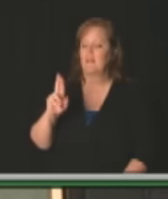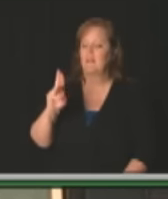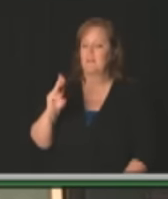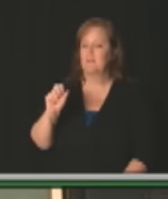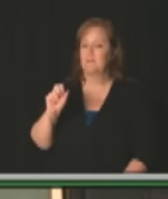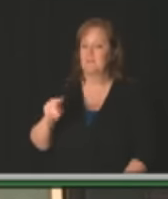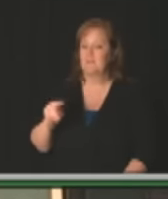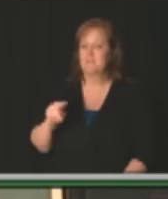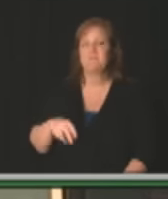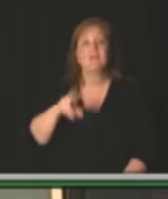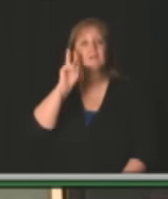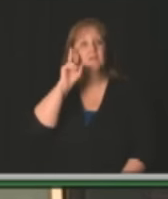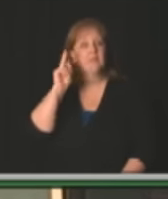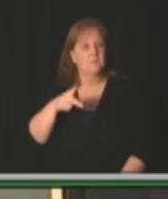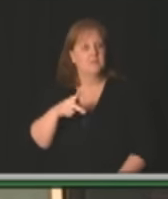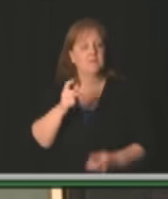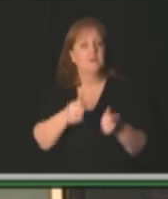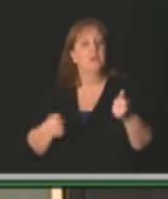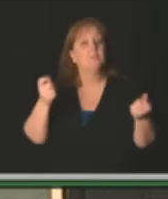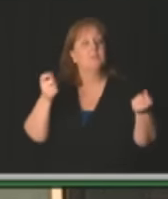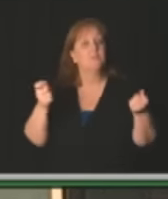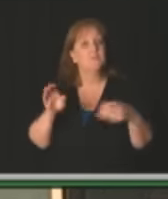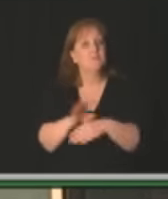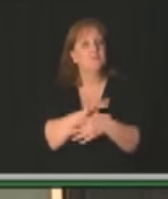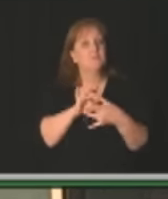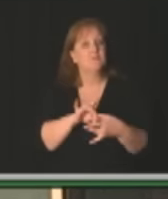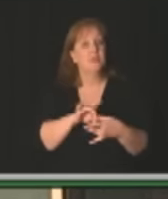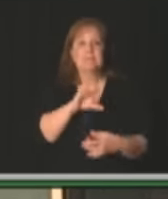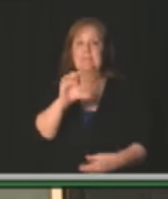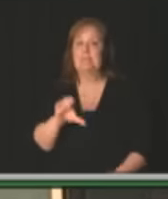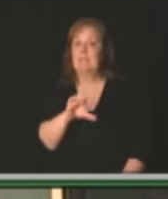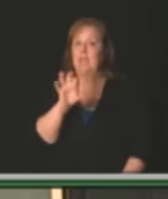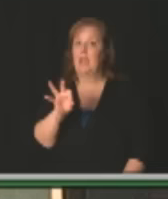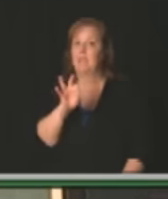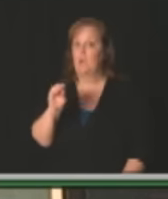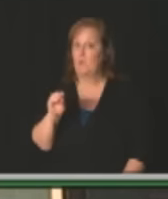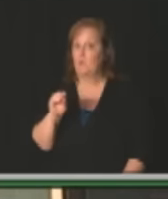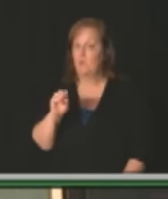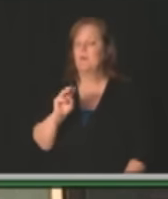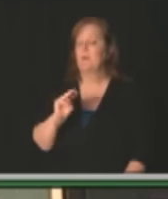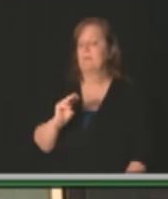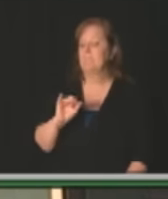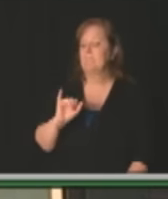Vice President for Administration and Business Affairs, CFO, Mike Lee.